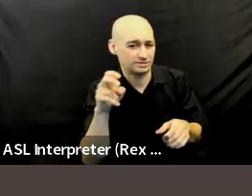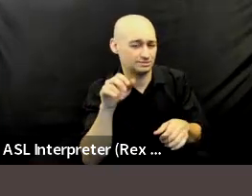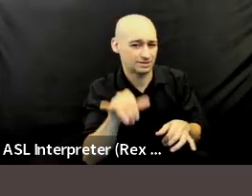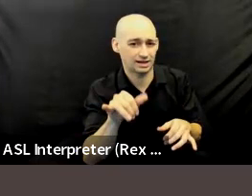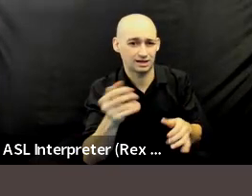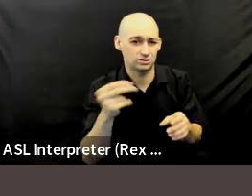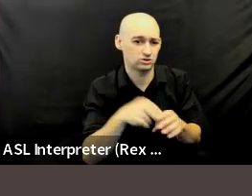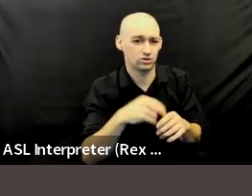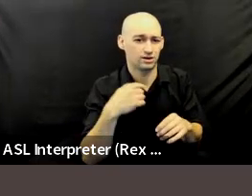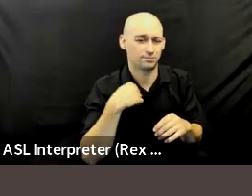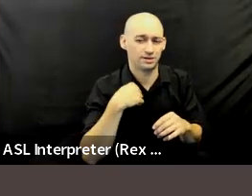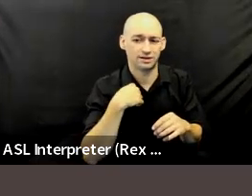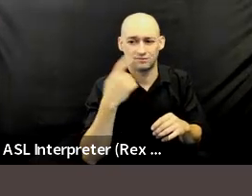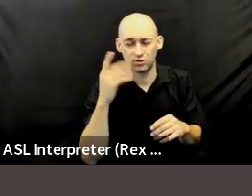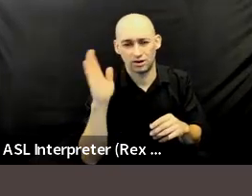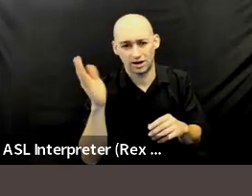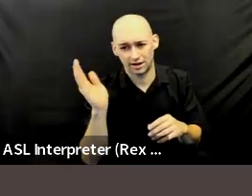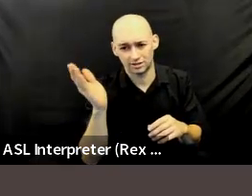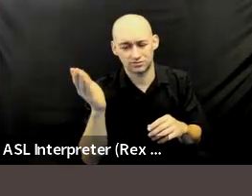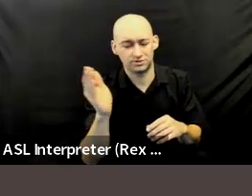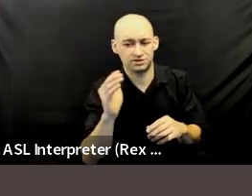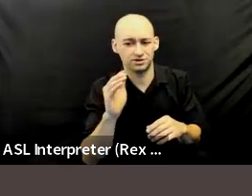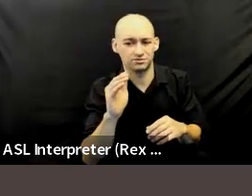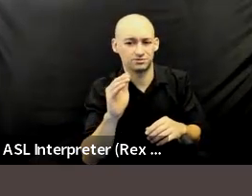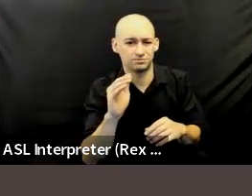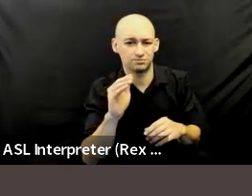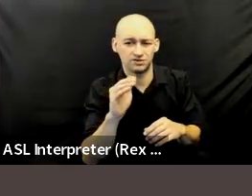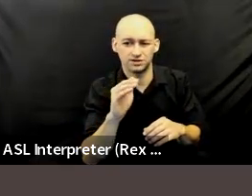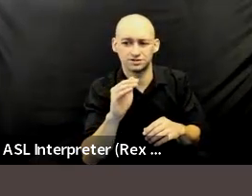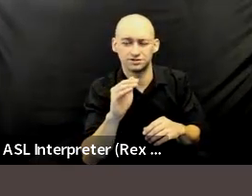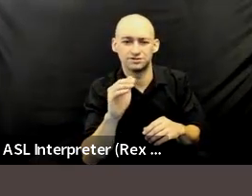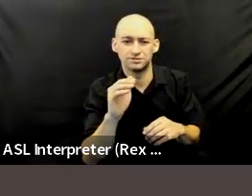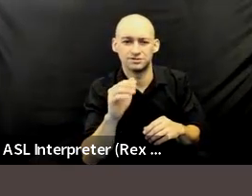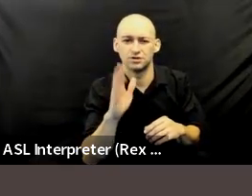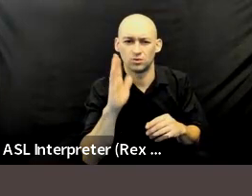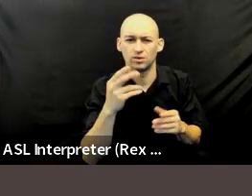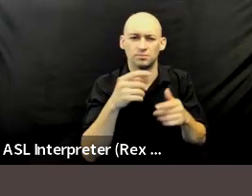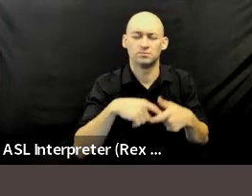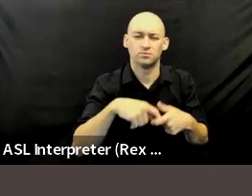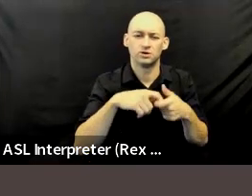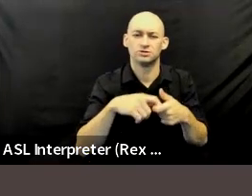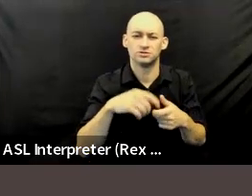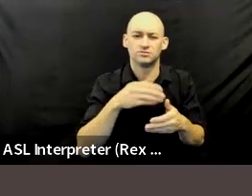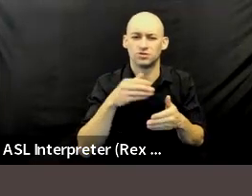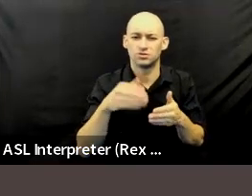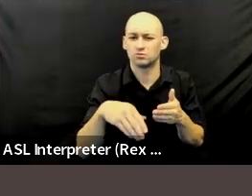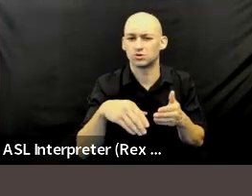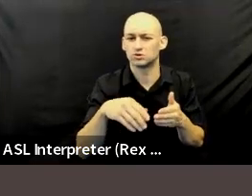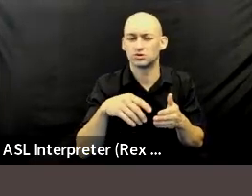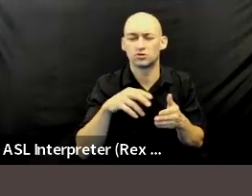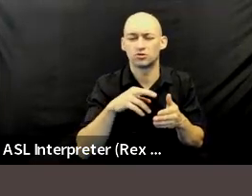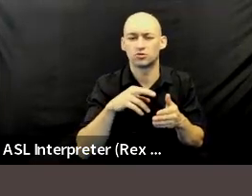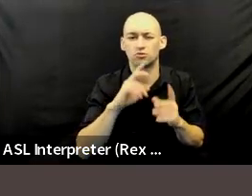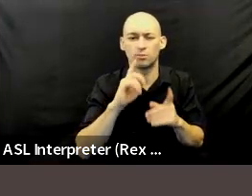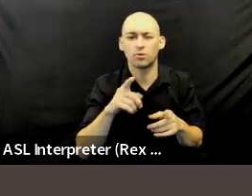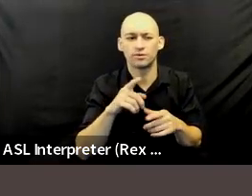me with the presentation on the I-10, and then we'll pause and I'll do the rest of my report. But if that's okay, if I could cede some of my